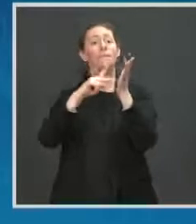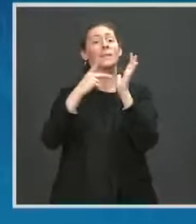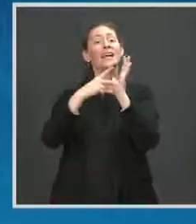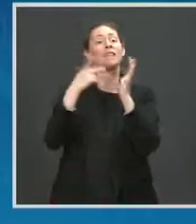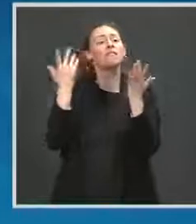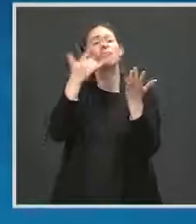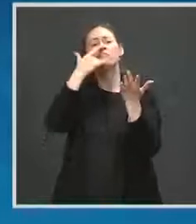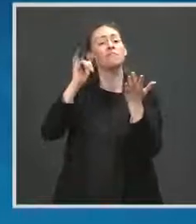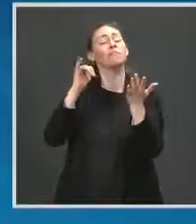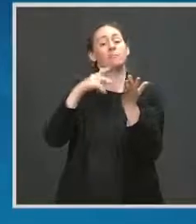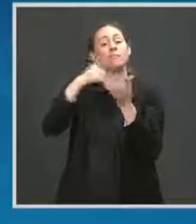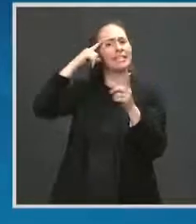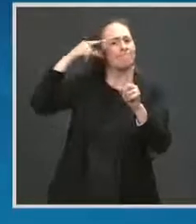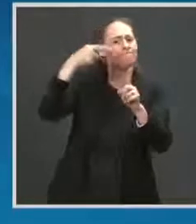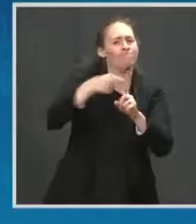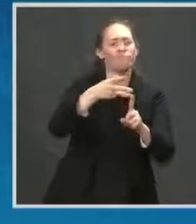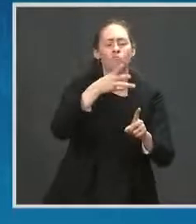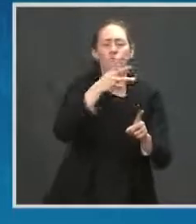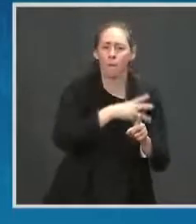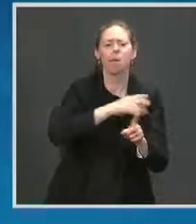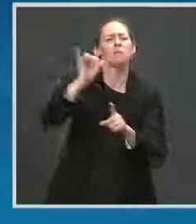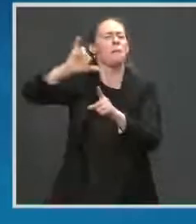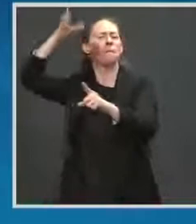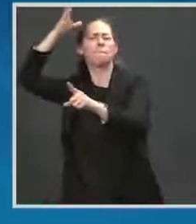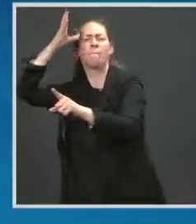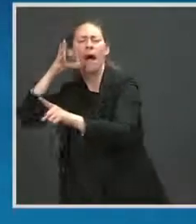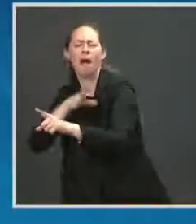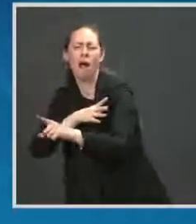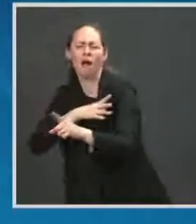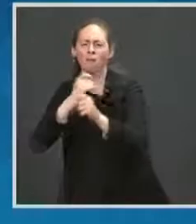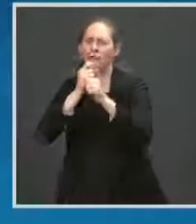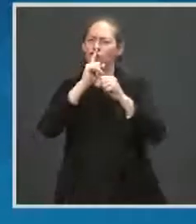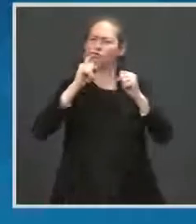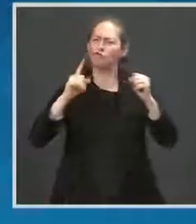women as well as men.